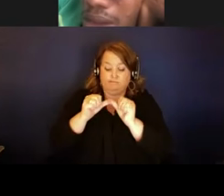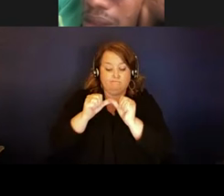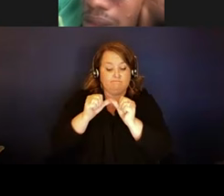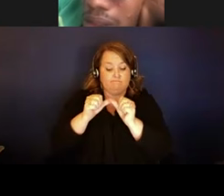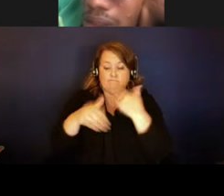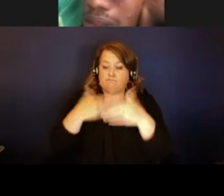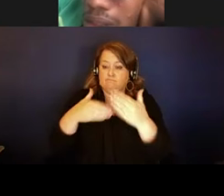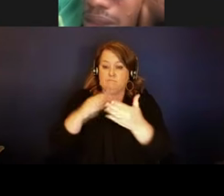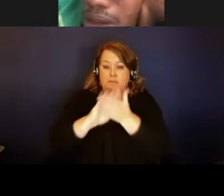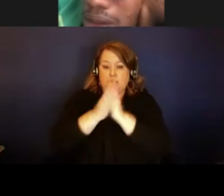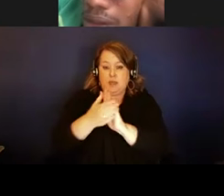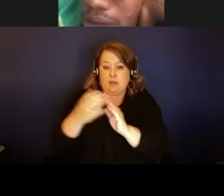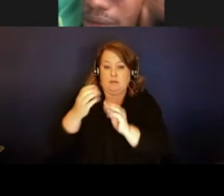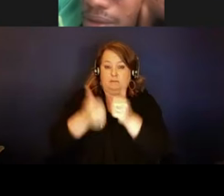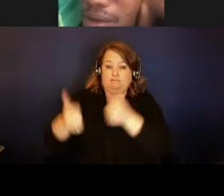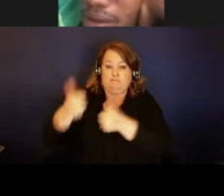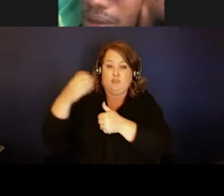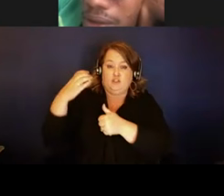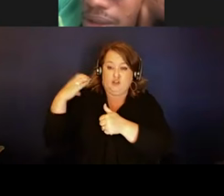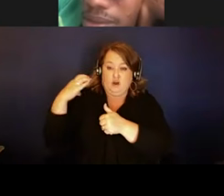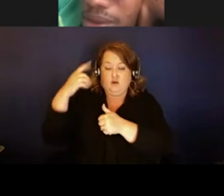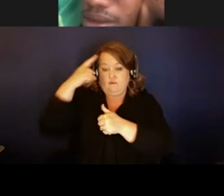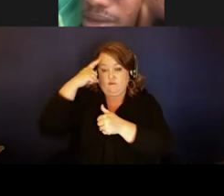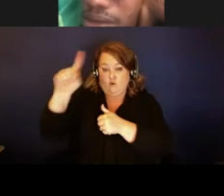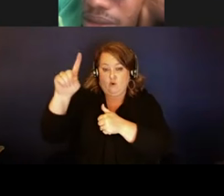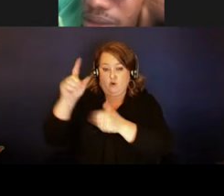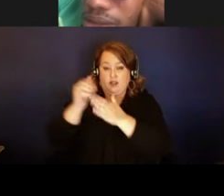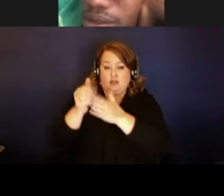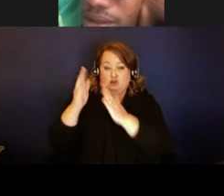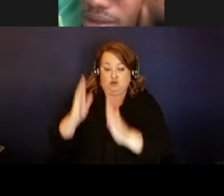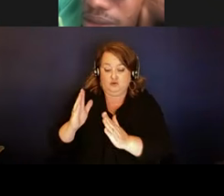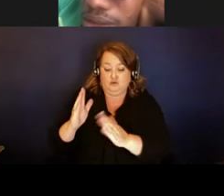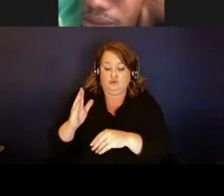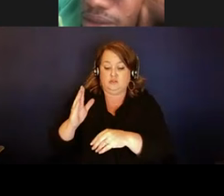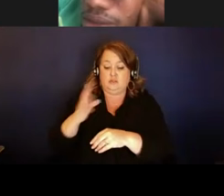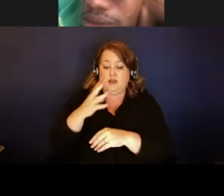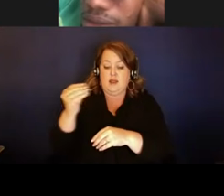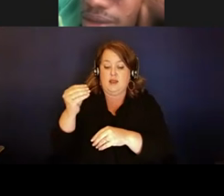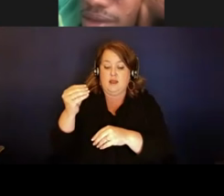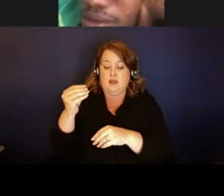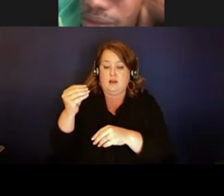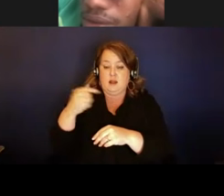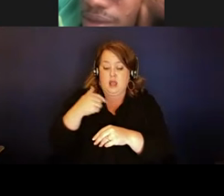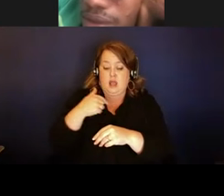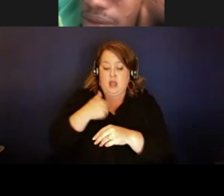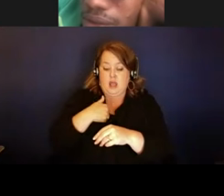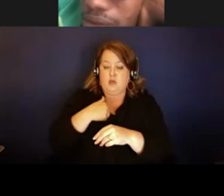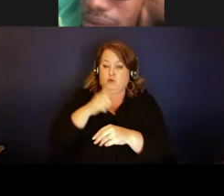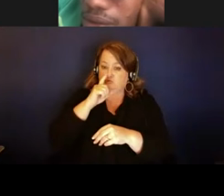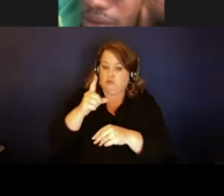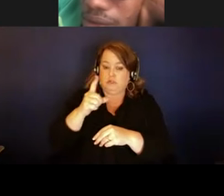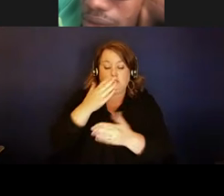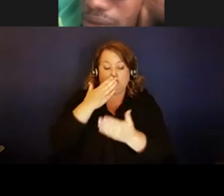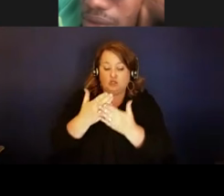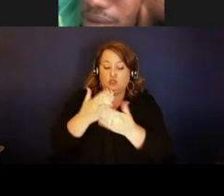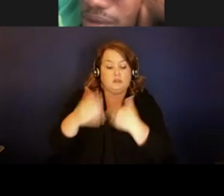became the chair of self-advocates as leaders in that, and I was a very good chair